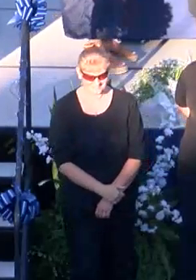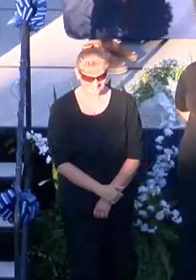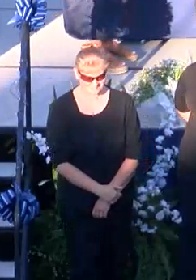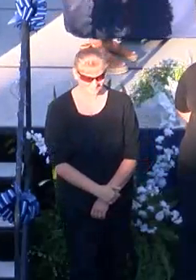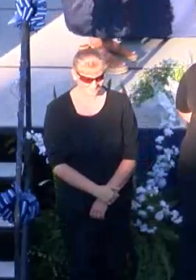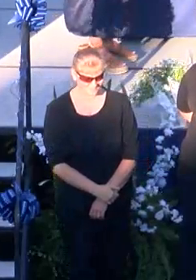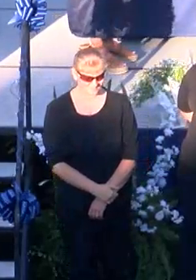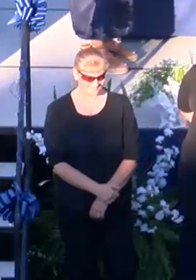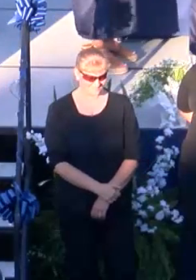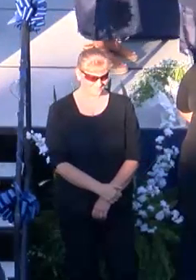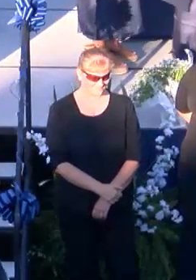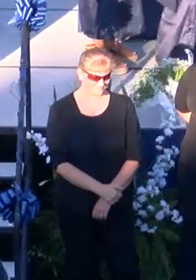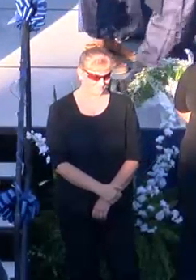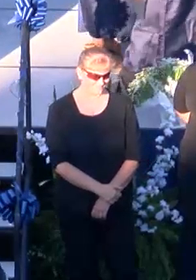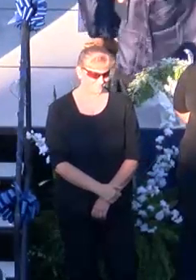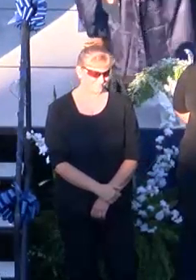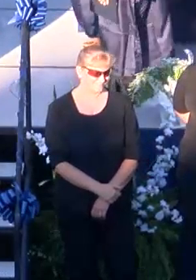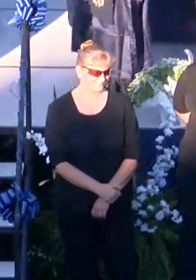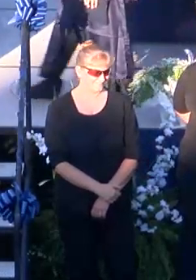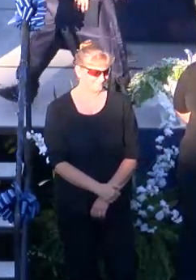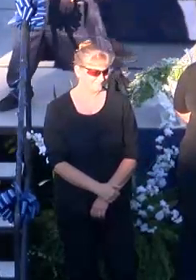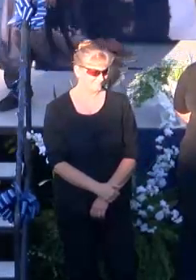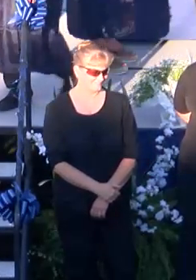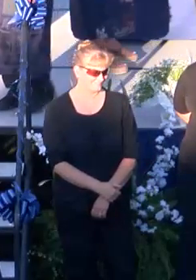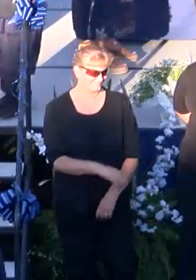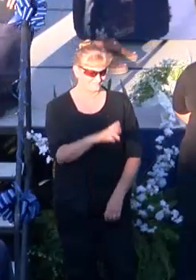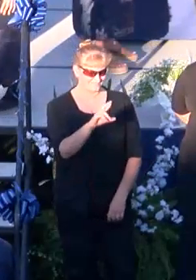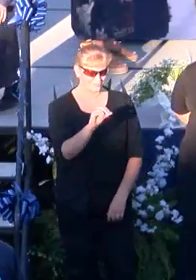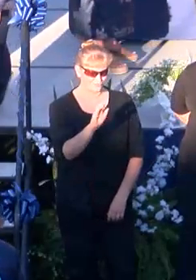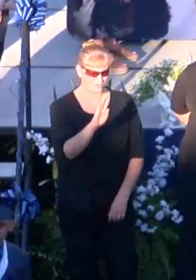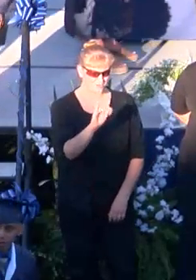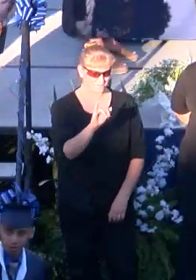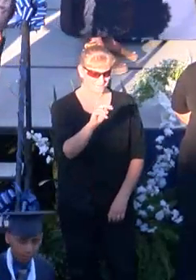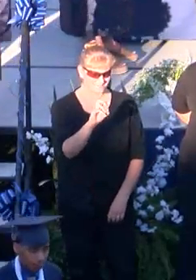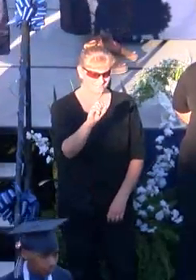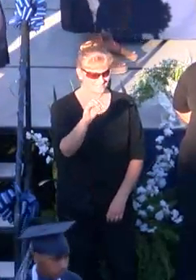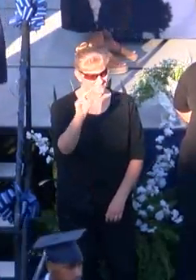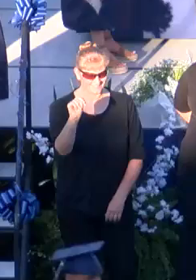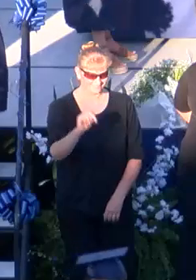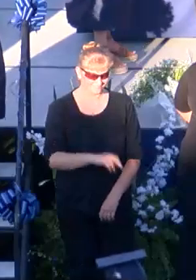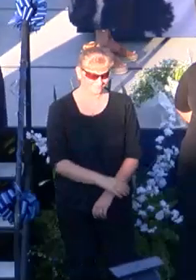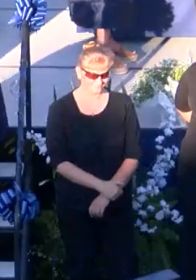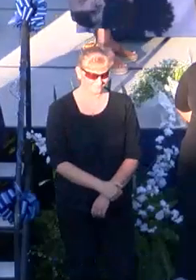Jessica Sandoval. Robinson Ramsey.